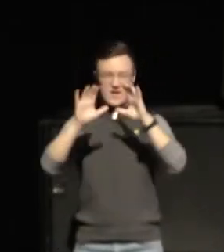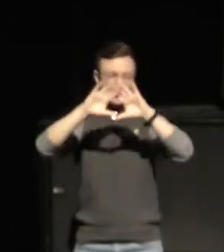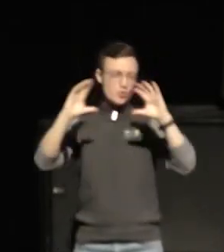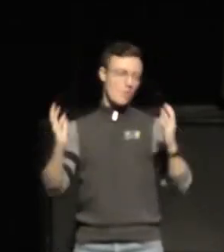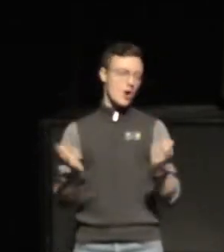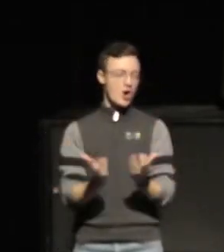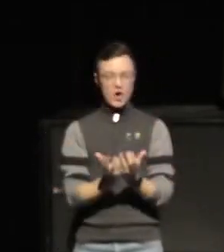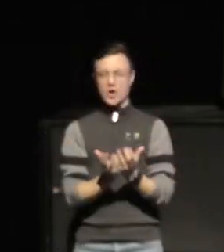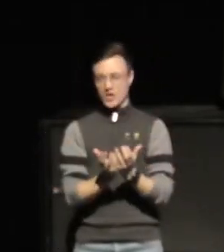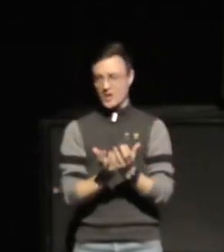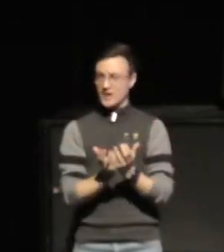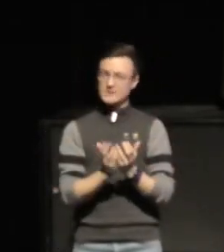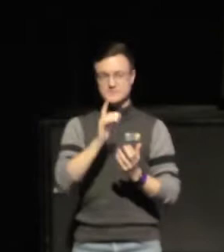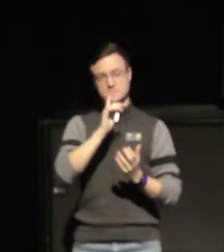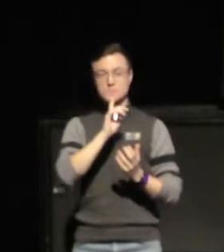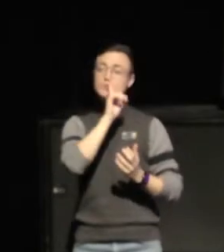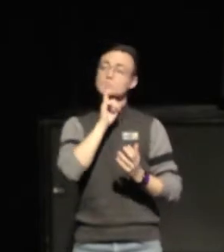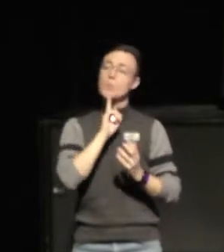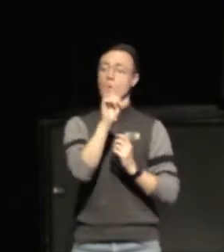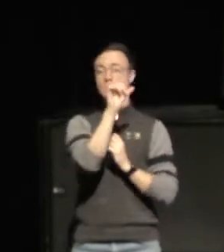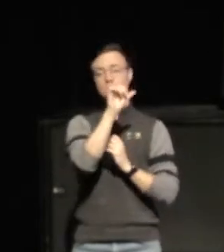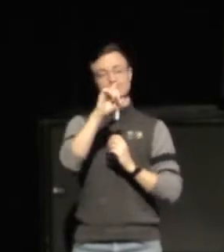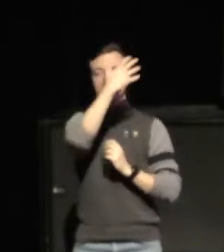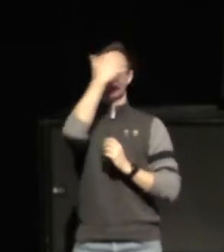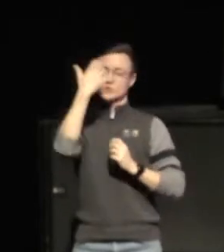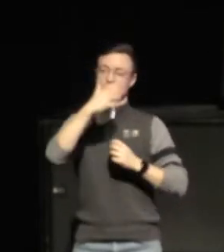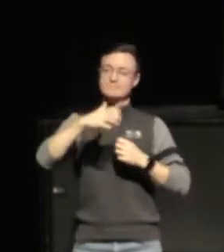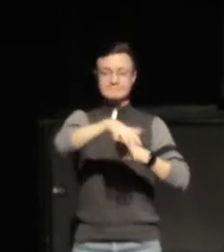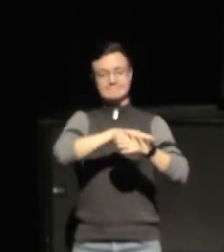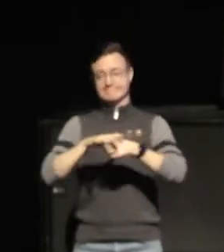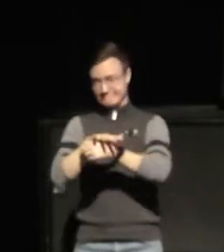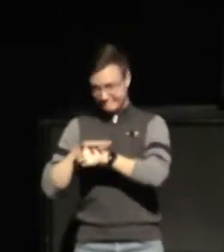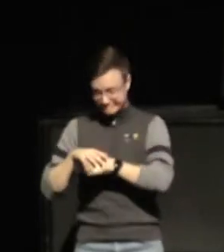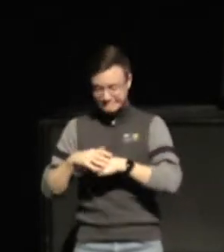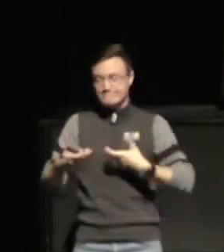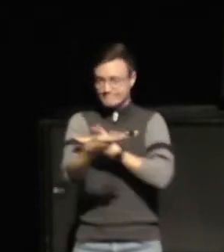small peasant movement.